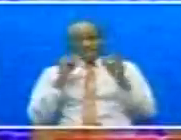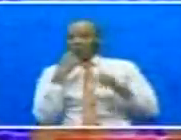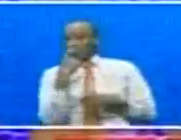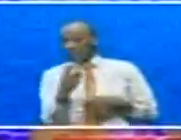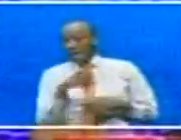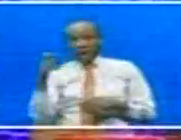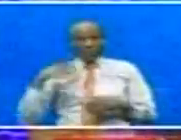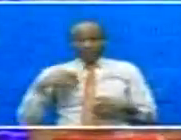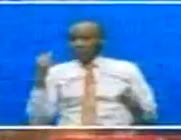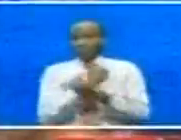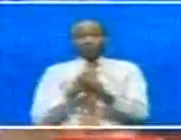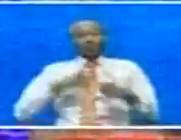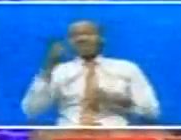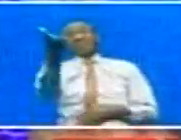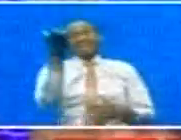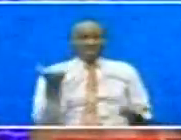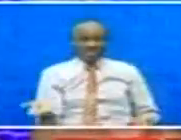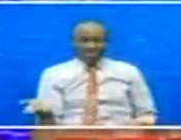Kenyans cannot live in certain areas,